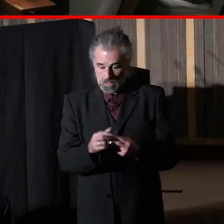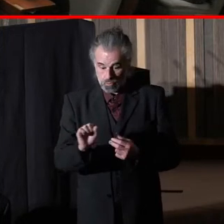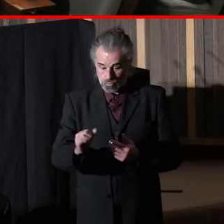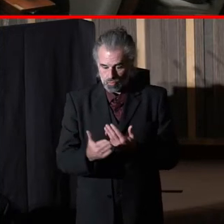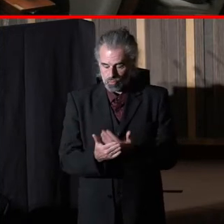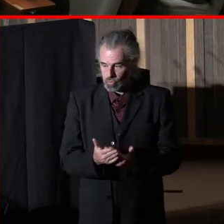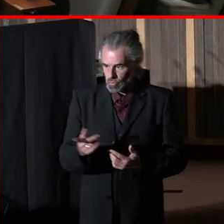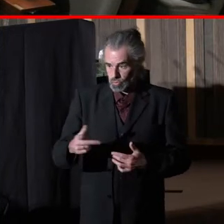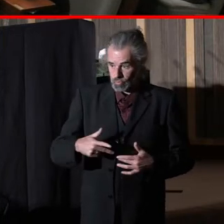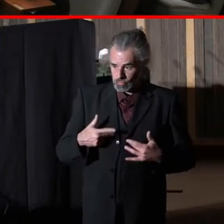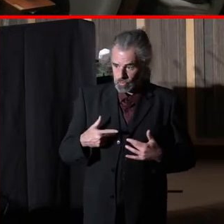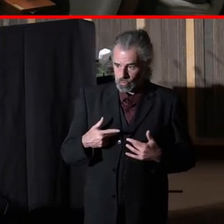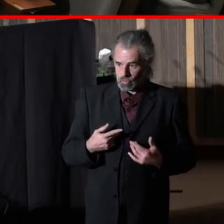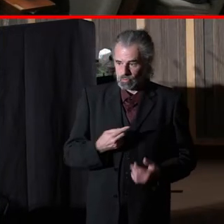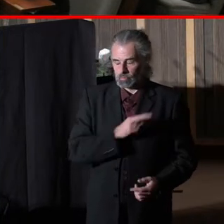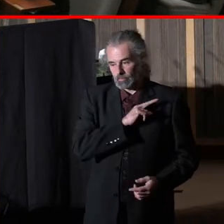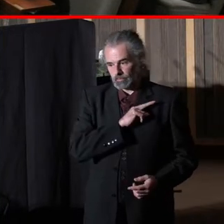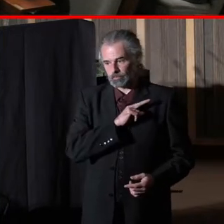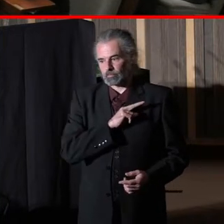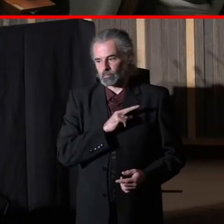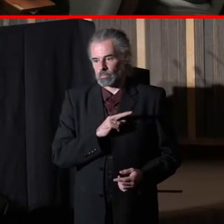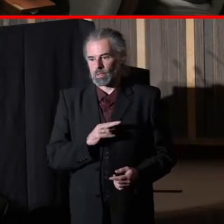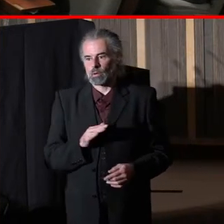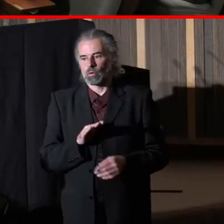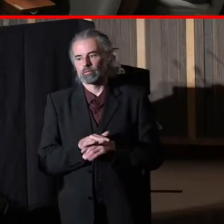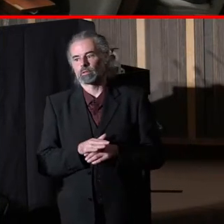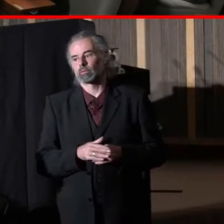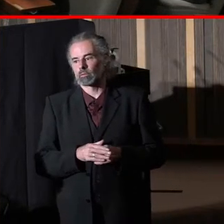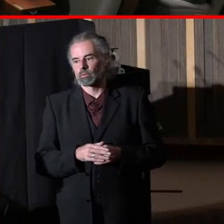you feel some burden of responsibility around potentially